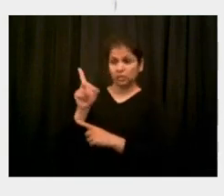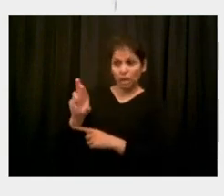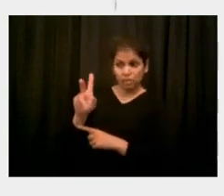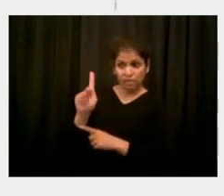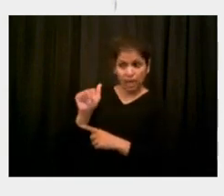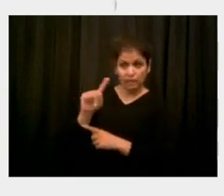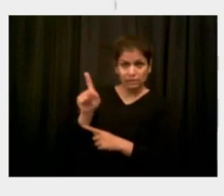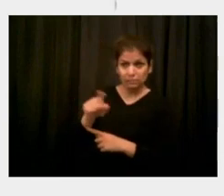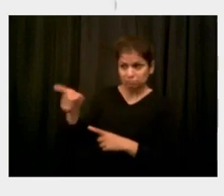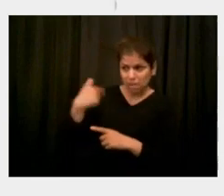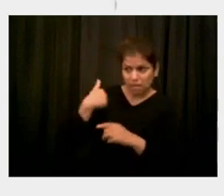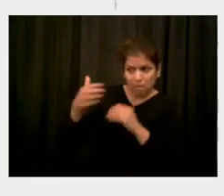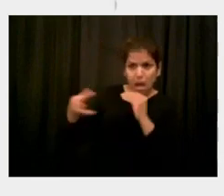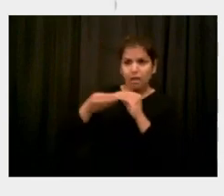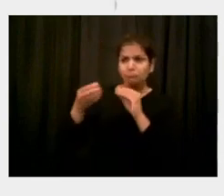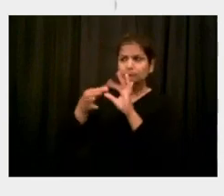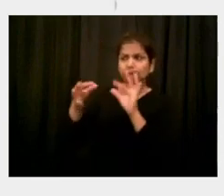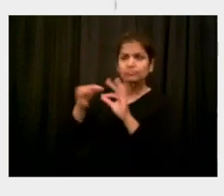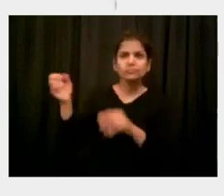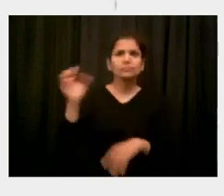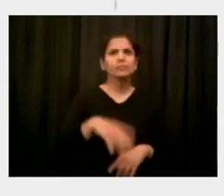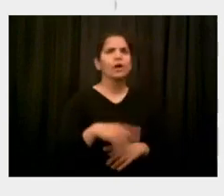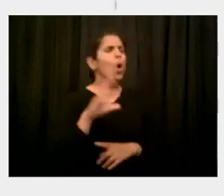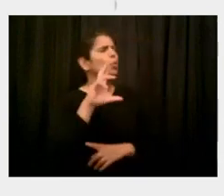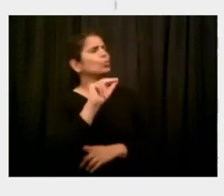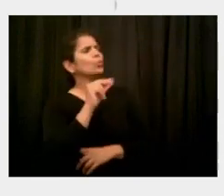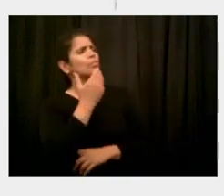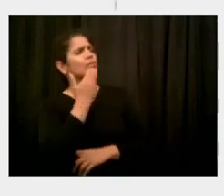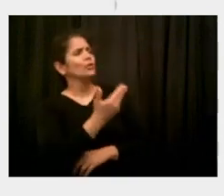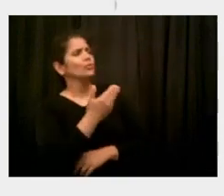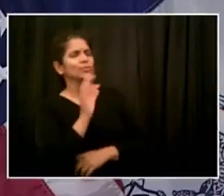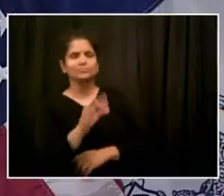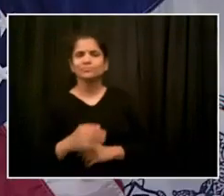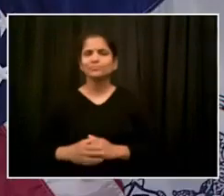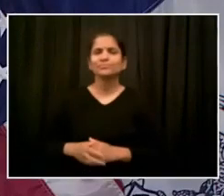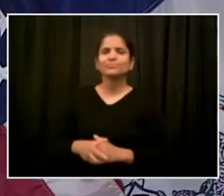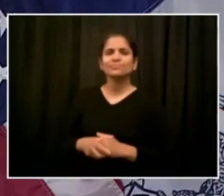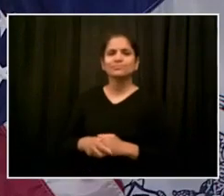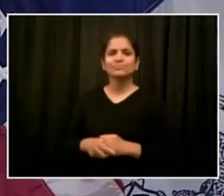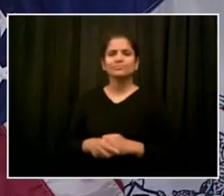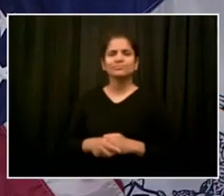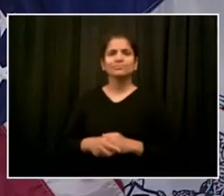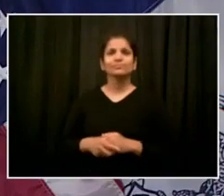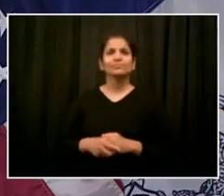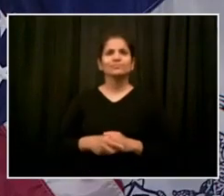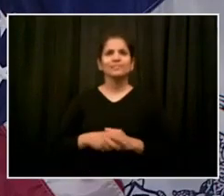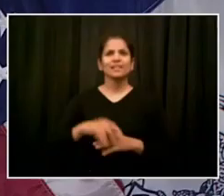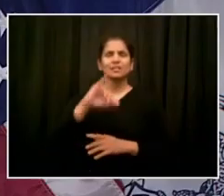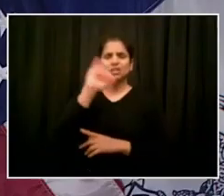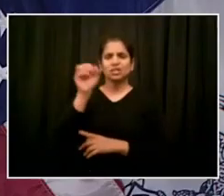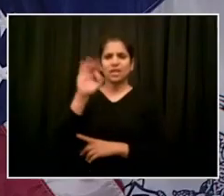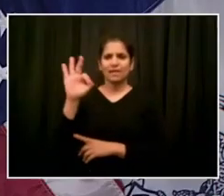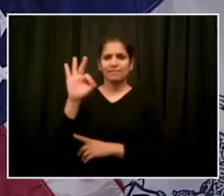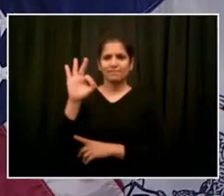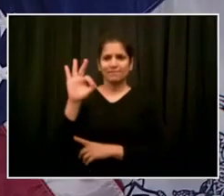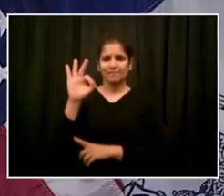Thank you. You're good? Okay. Next, we have Jeff Mays from the New York Times.